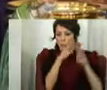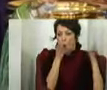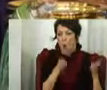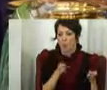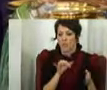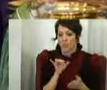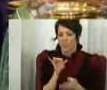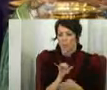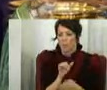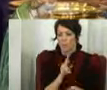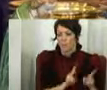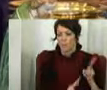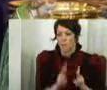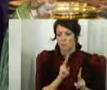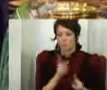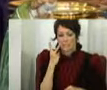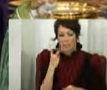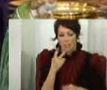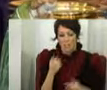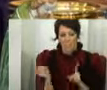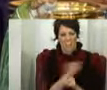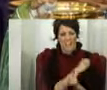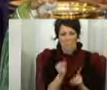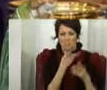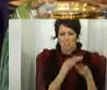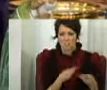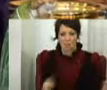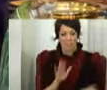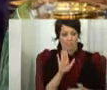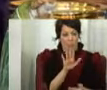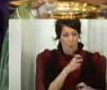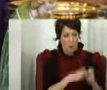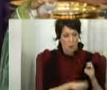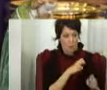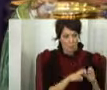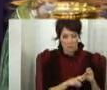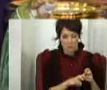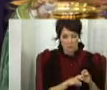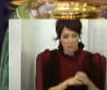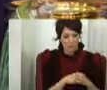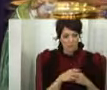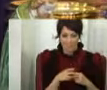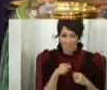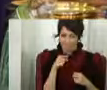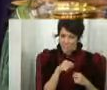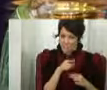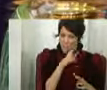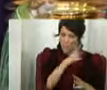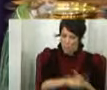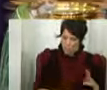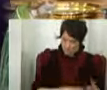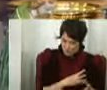those who see violence as a solution to their problems, or those of this world.